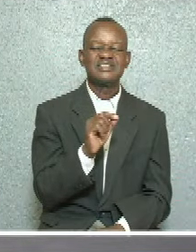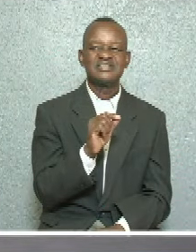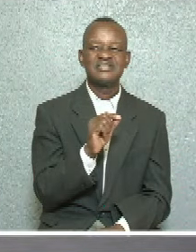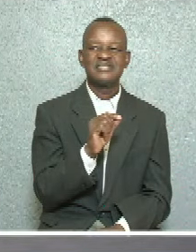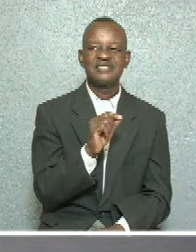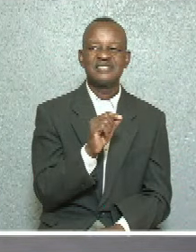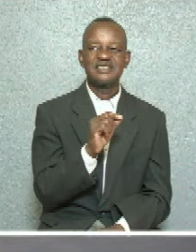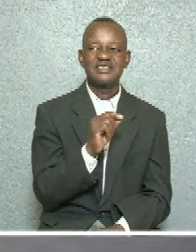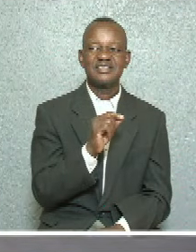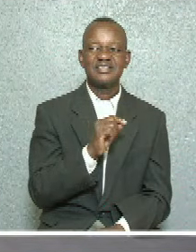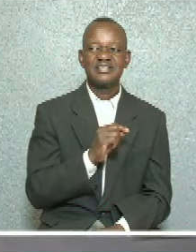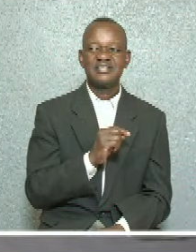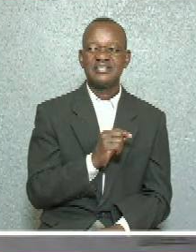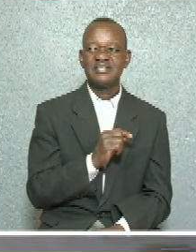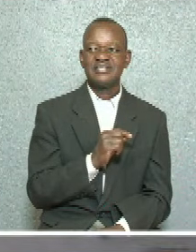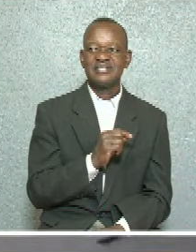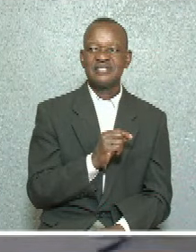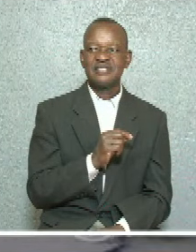that properly.